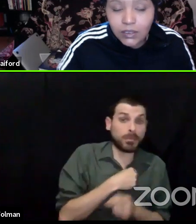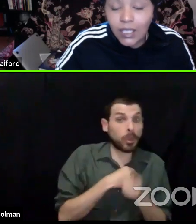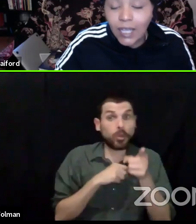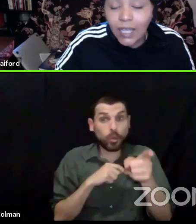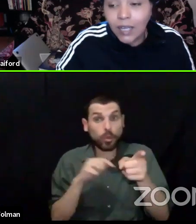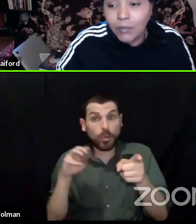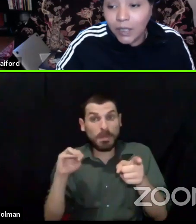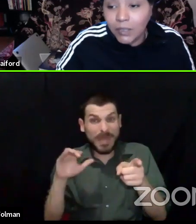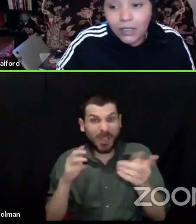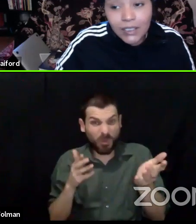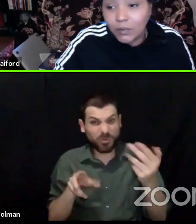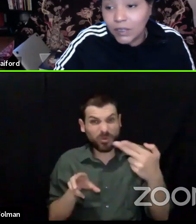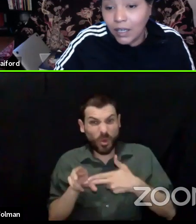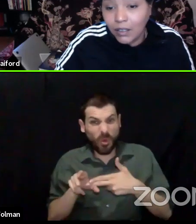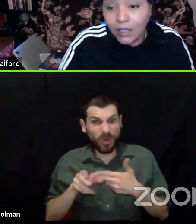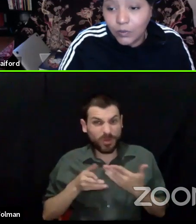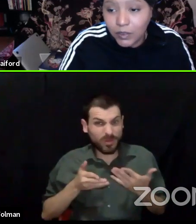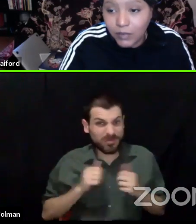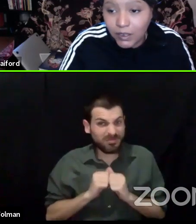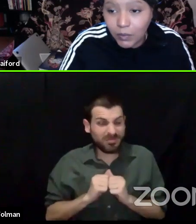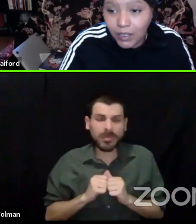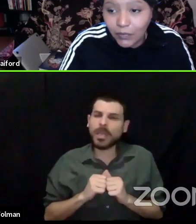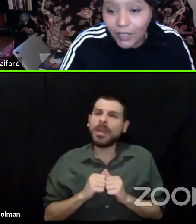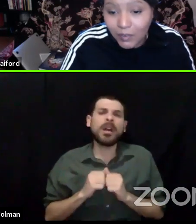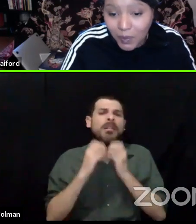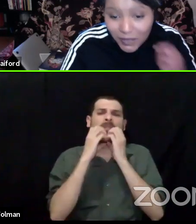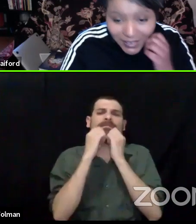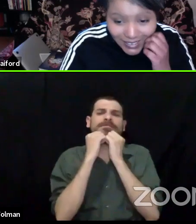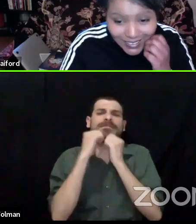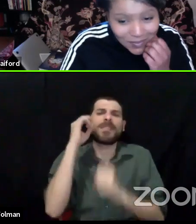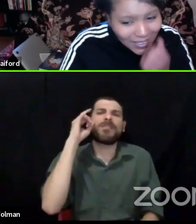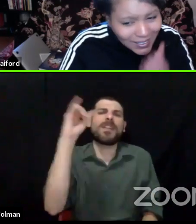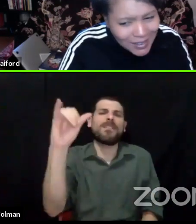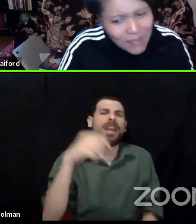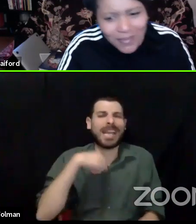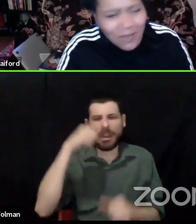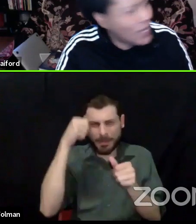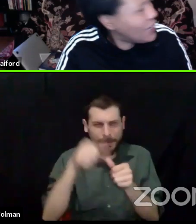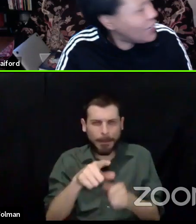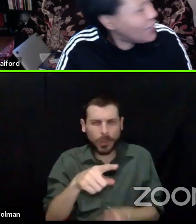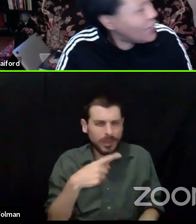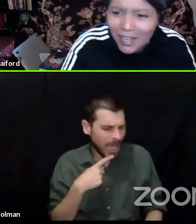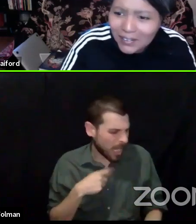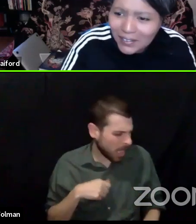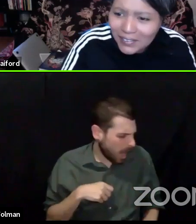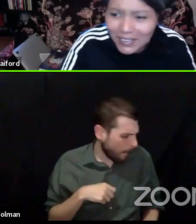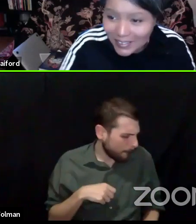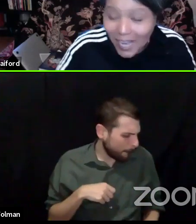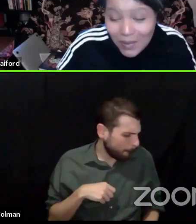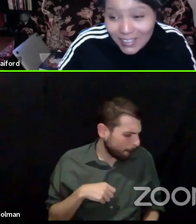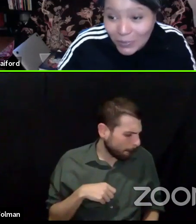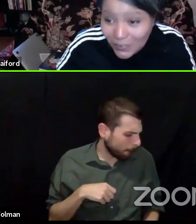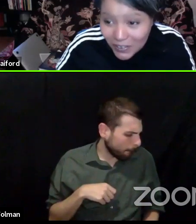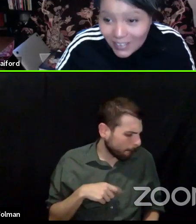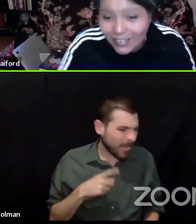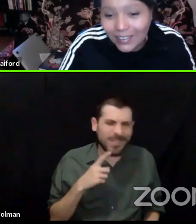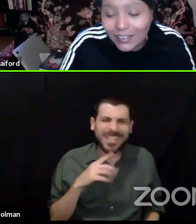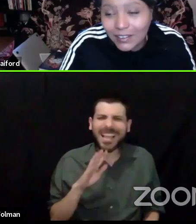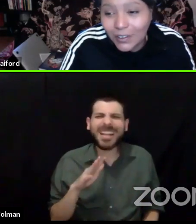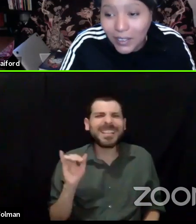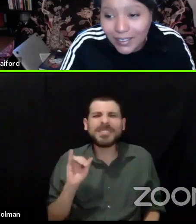community, that's something I'll honor for the rest of my life. And I remember you said something like, man, how long, I mean, because we